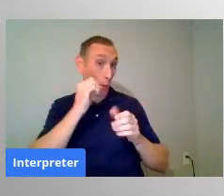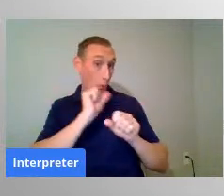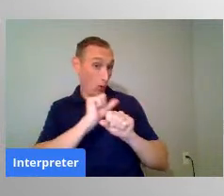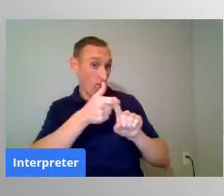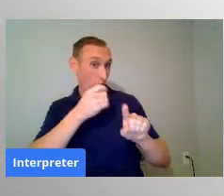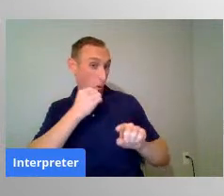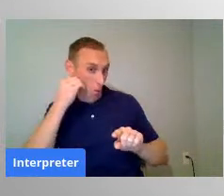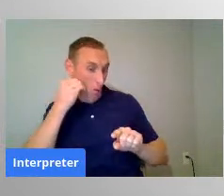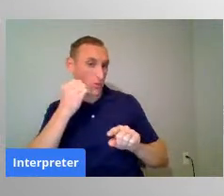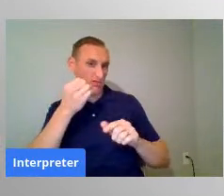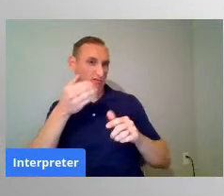closed right now. Okay.